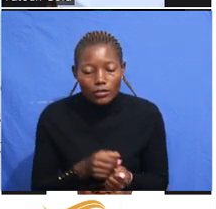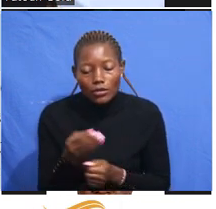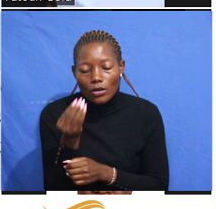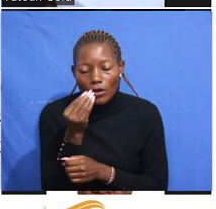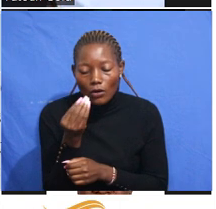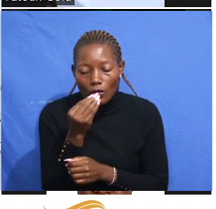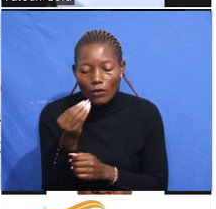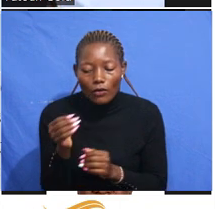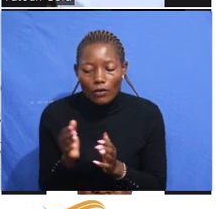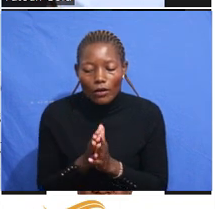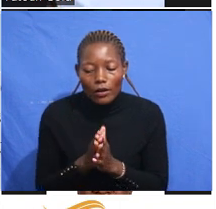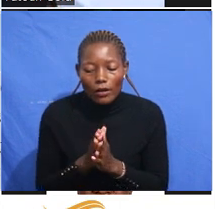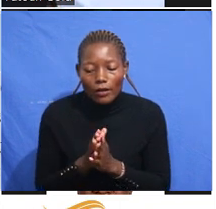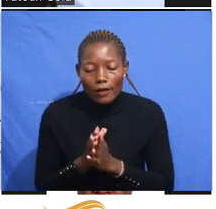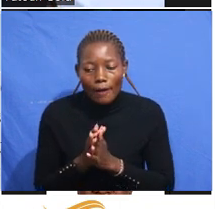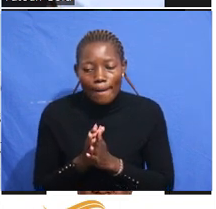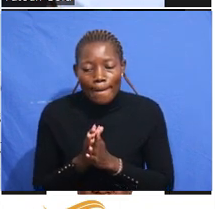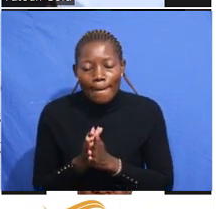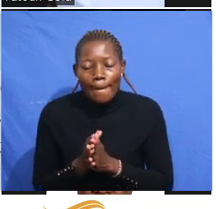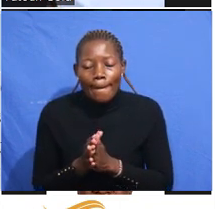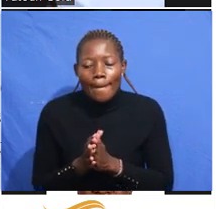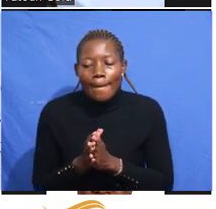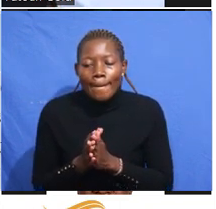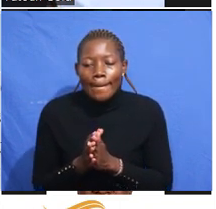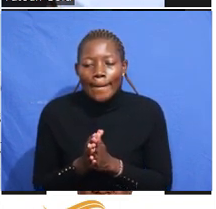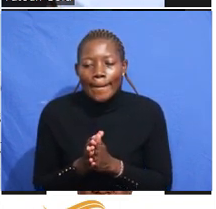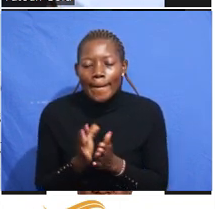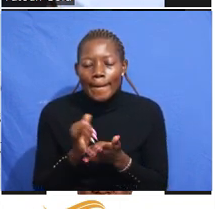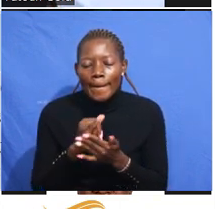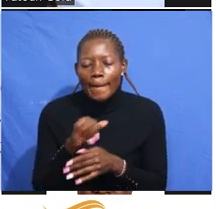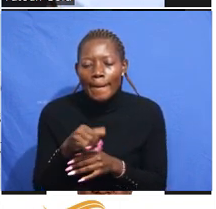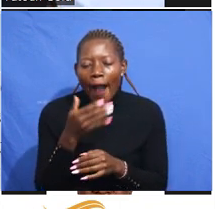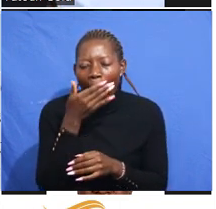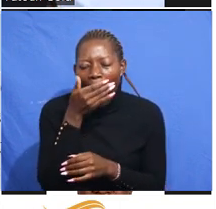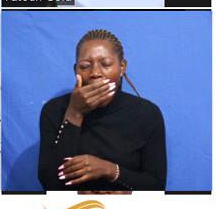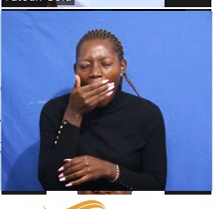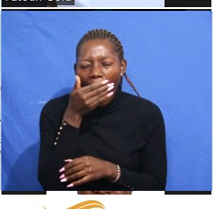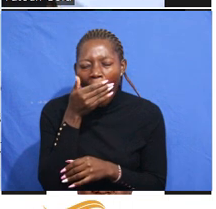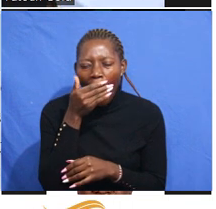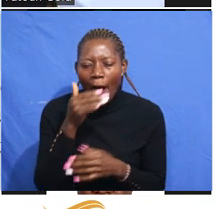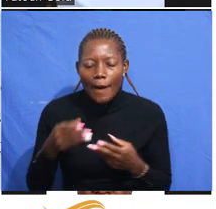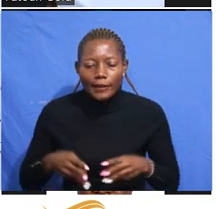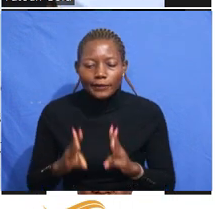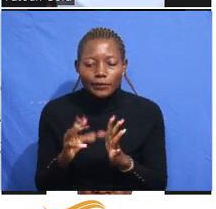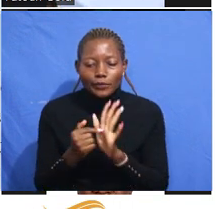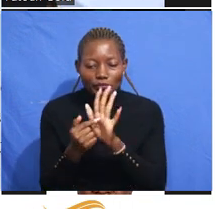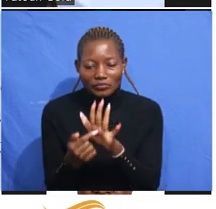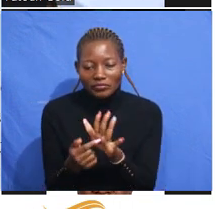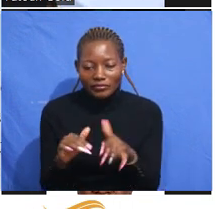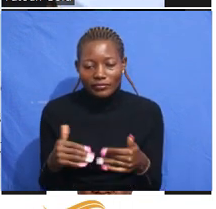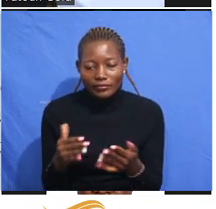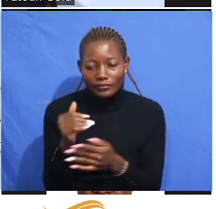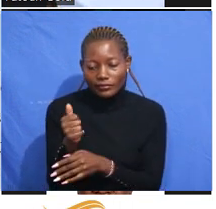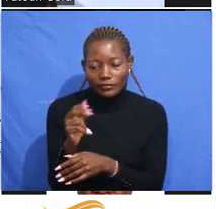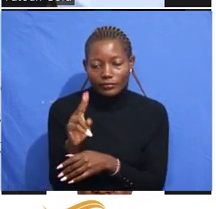contraction of the pupils in the eye, and all that. So that's just a way of showing you how the autonomic part of